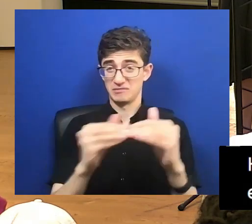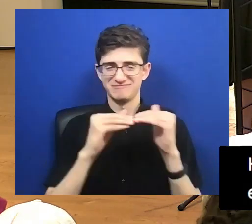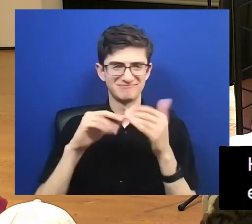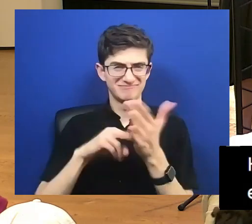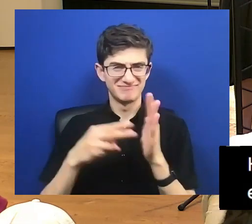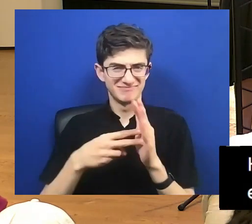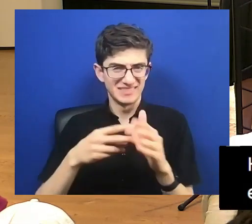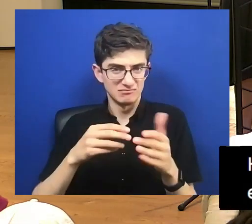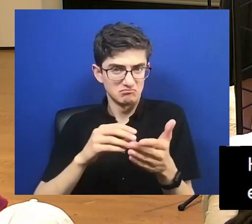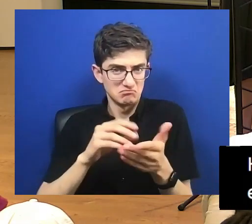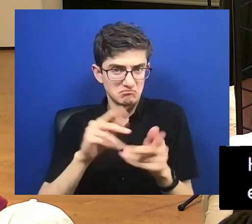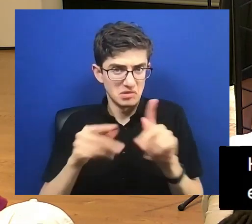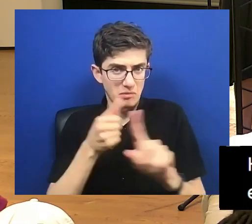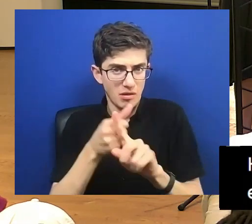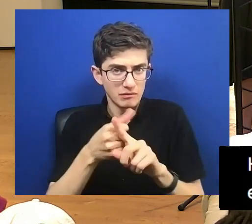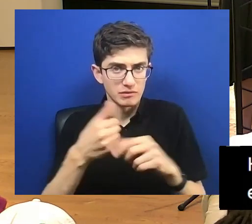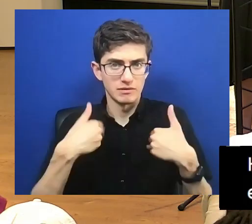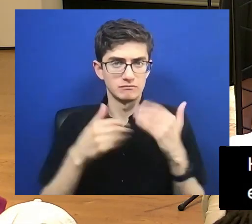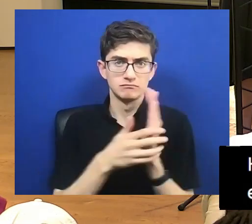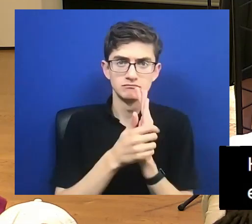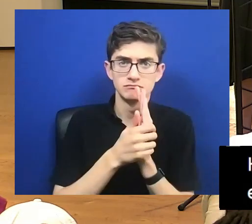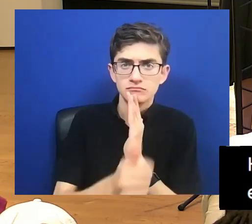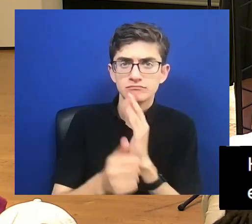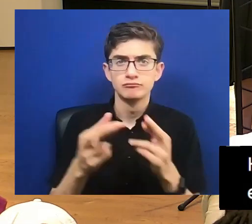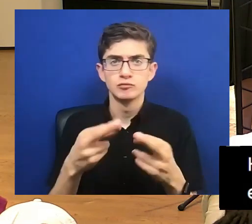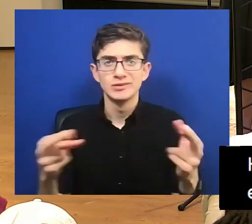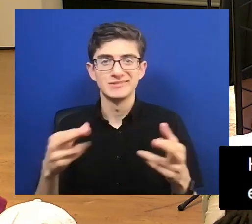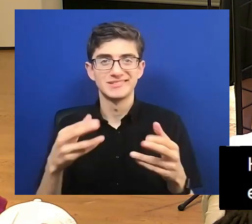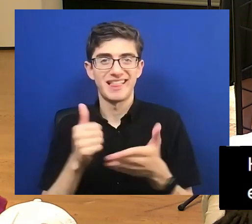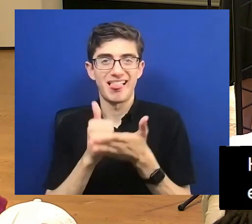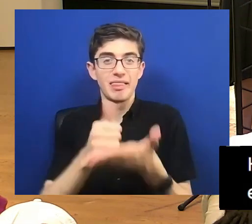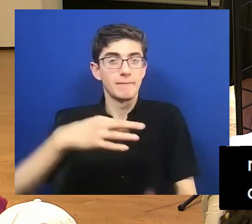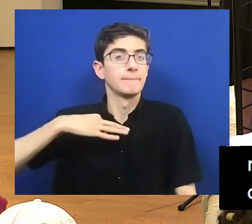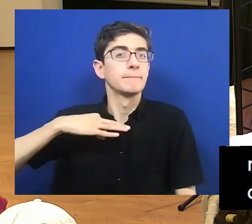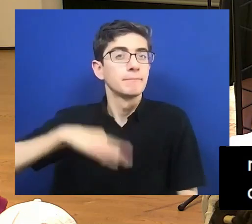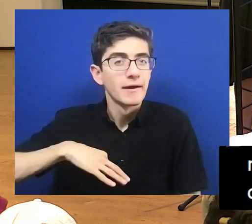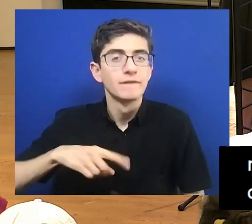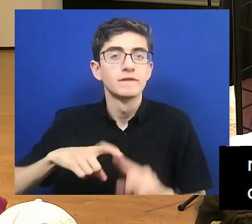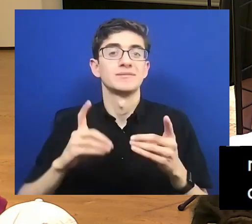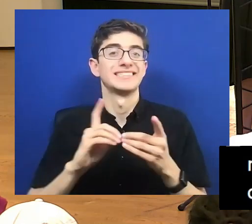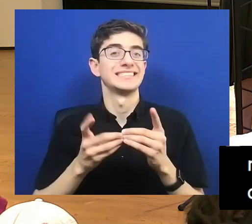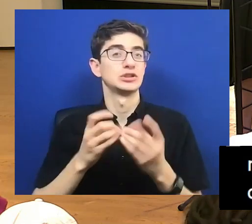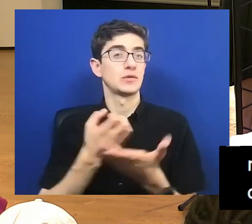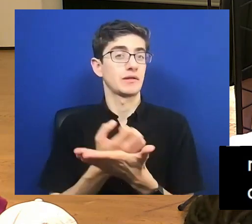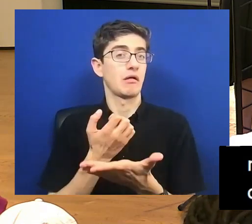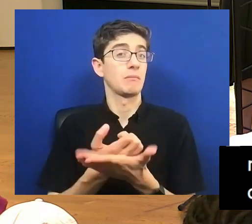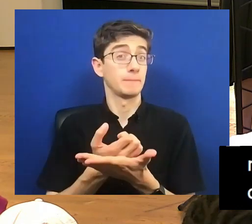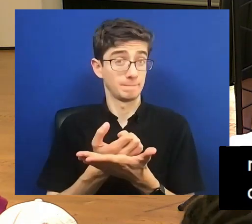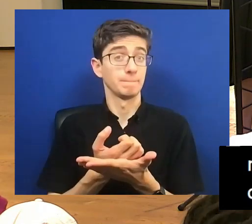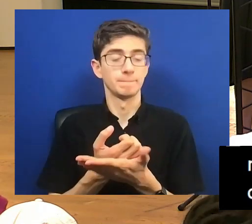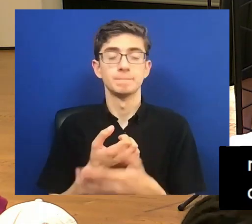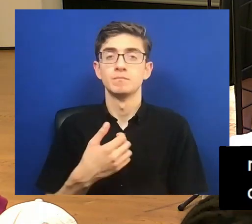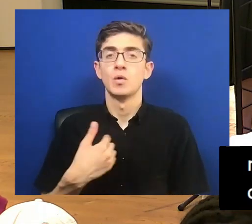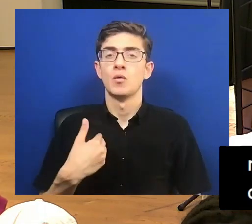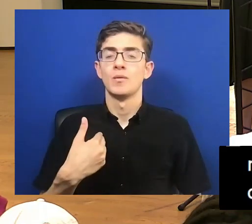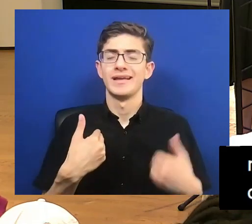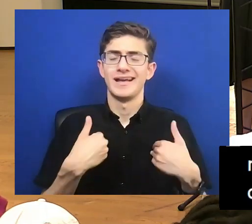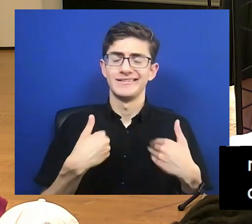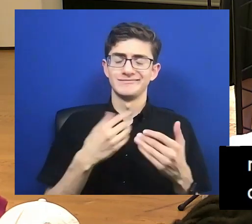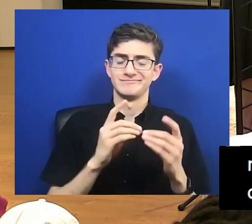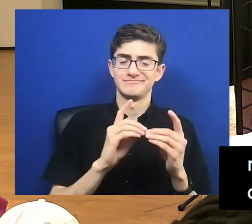benefit from the digital economy. Our investments in this area include growing digital literacy programs